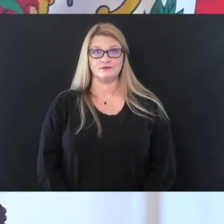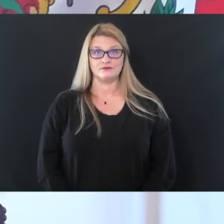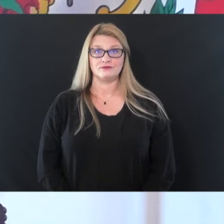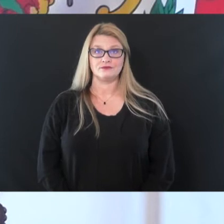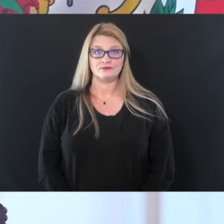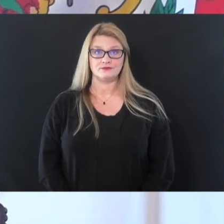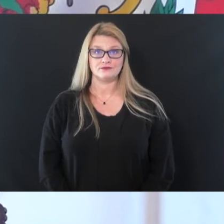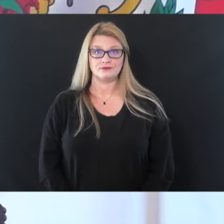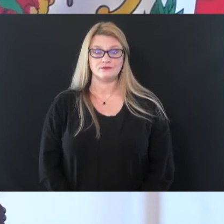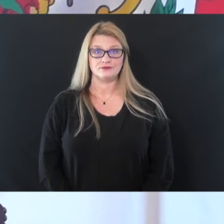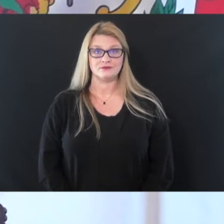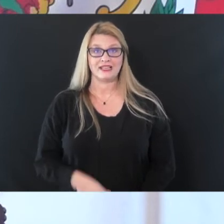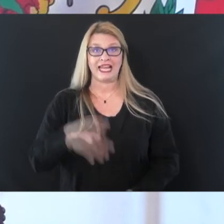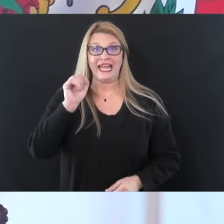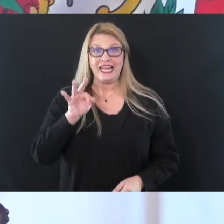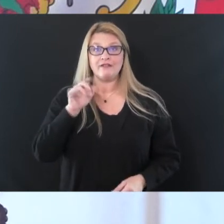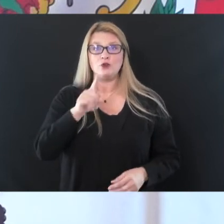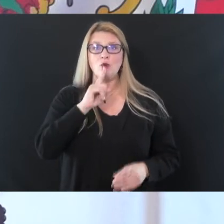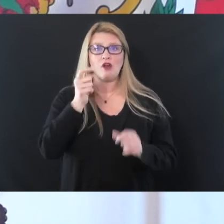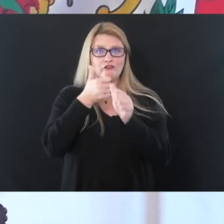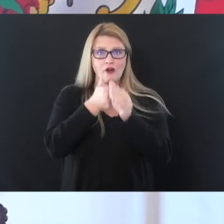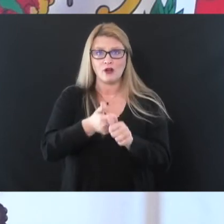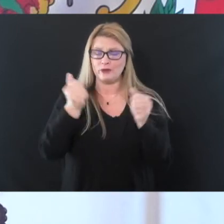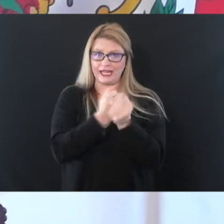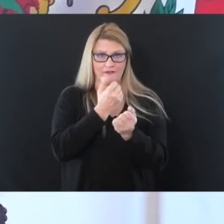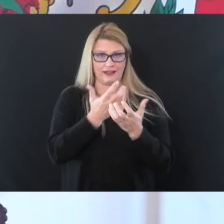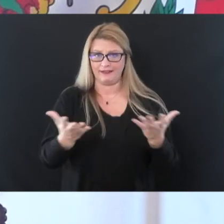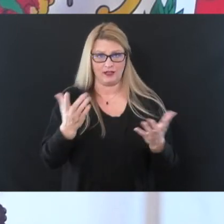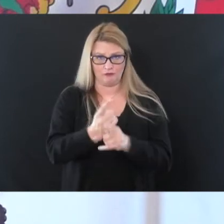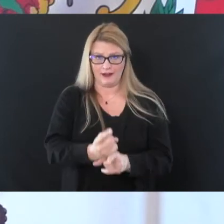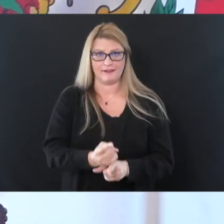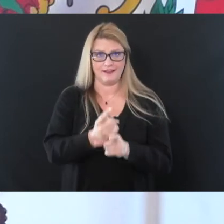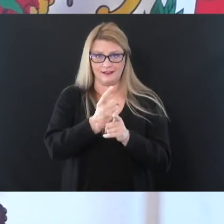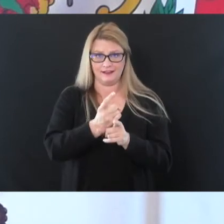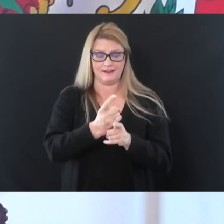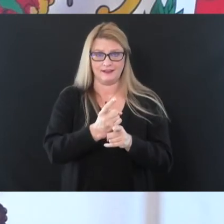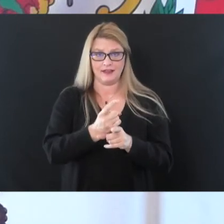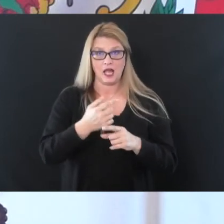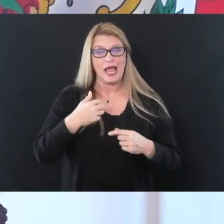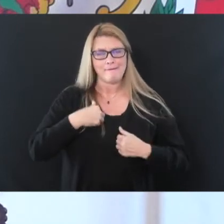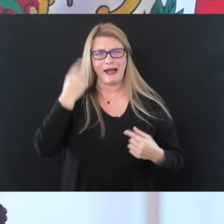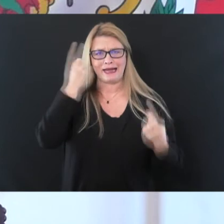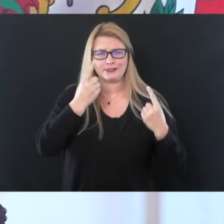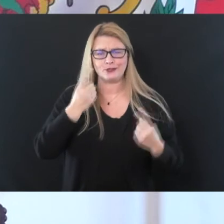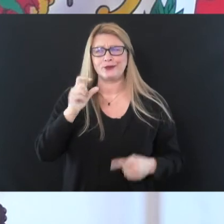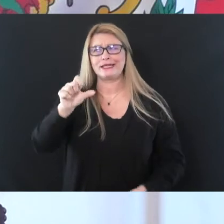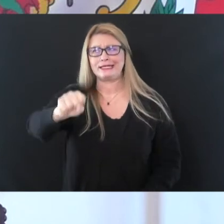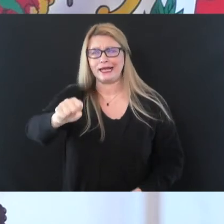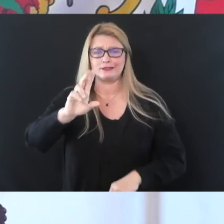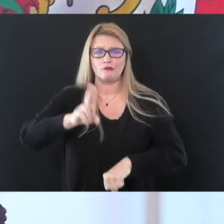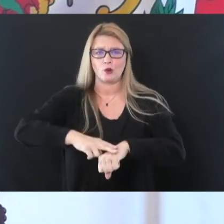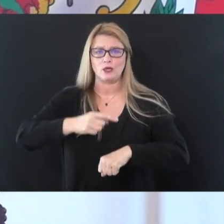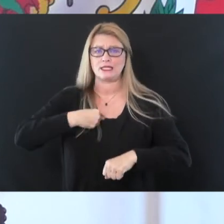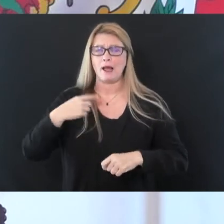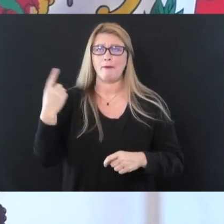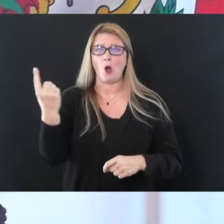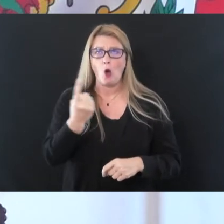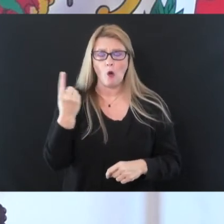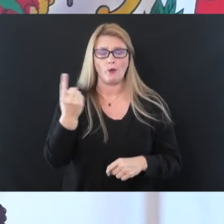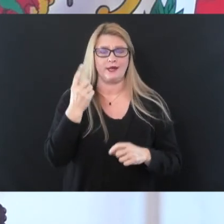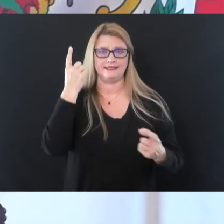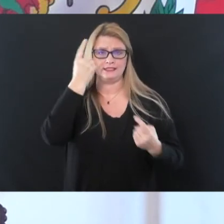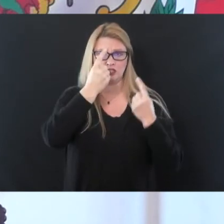all the things that we say, the first thing is, am I concerned? Well, of course I'm concerned. I'm concerned all the time because